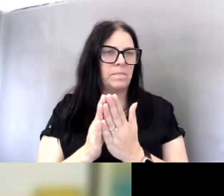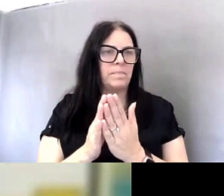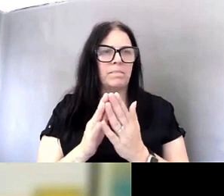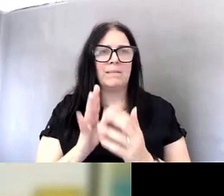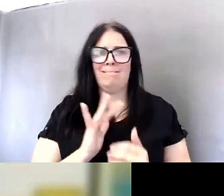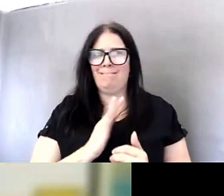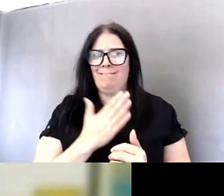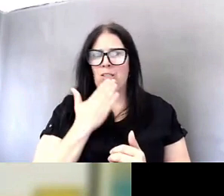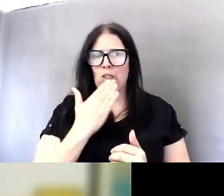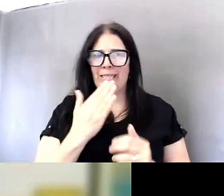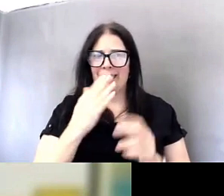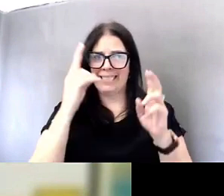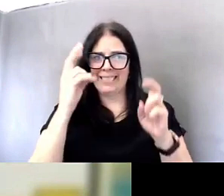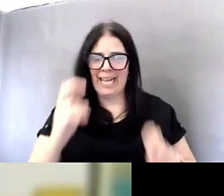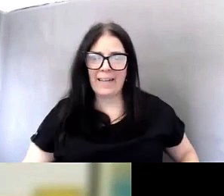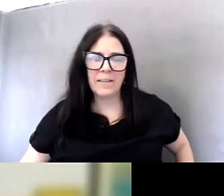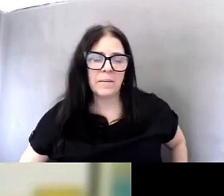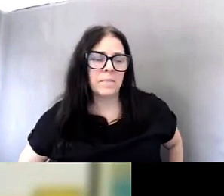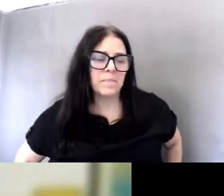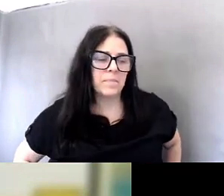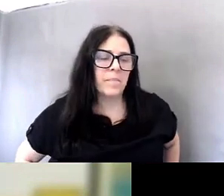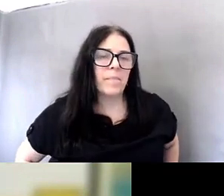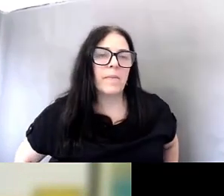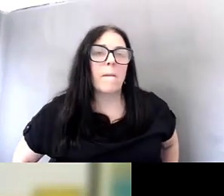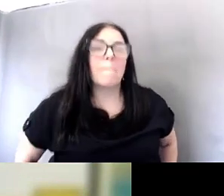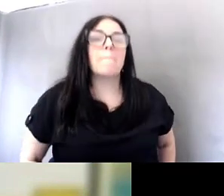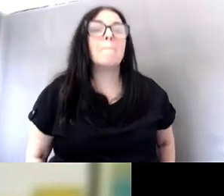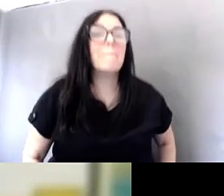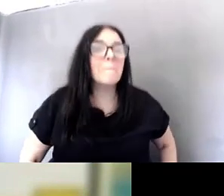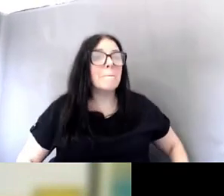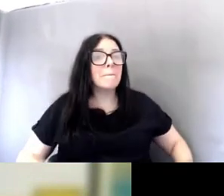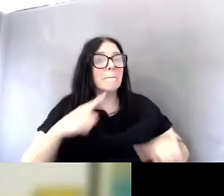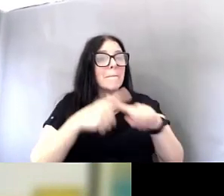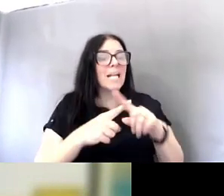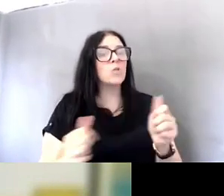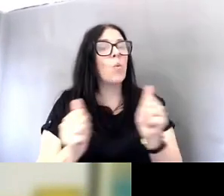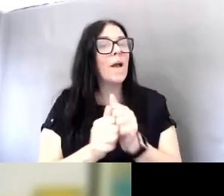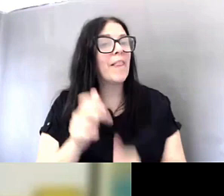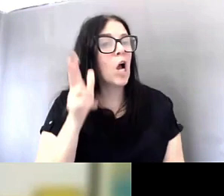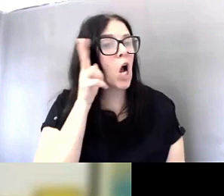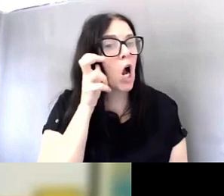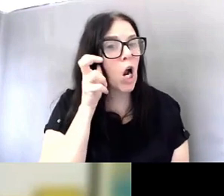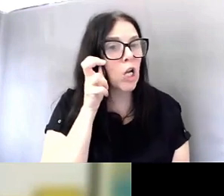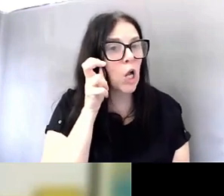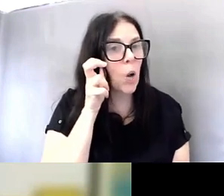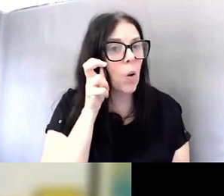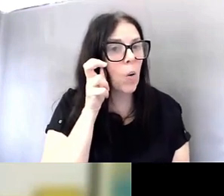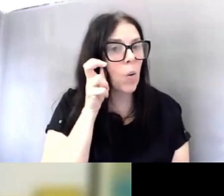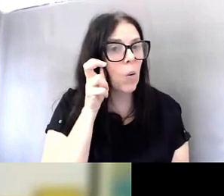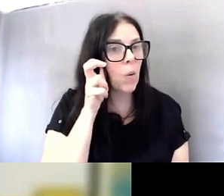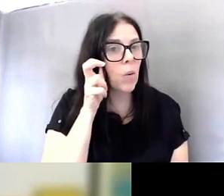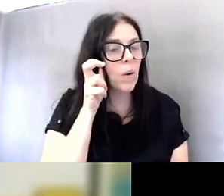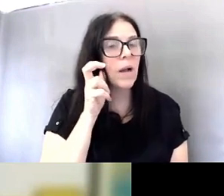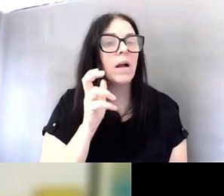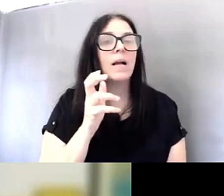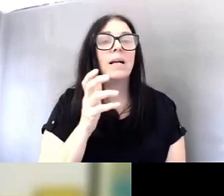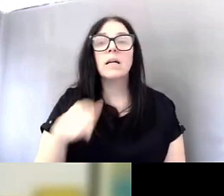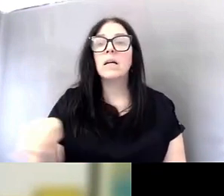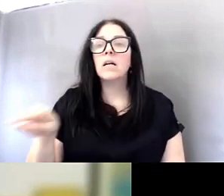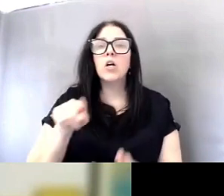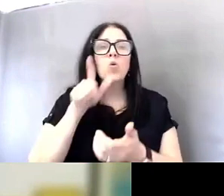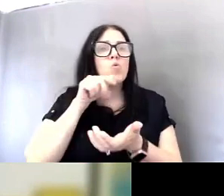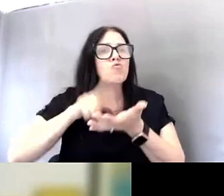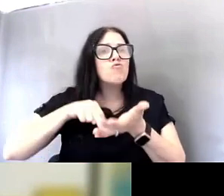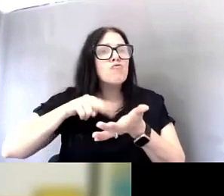titles, accompanied with audio. This is the dream of helping with reading